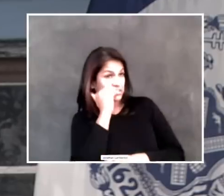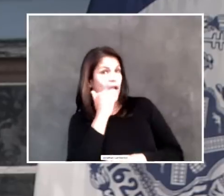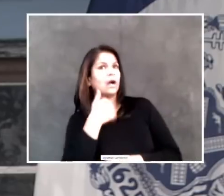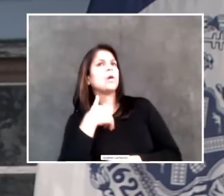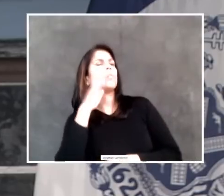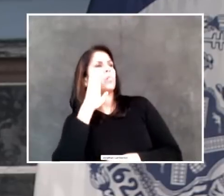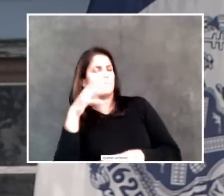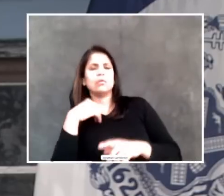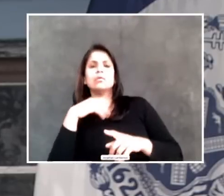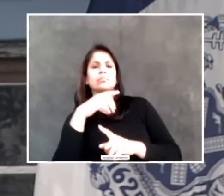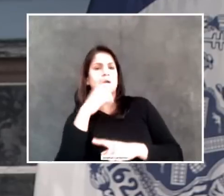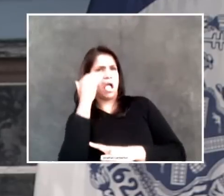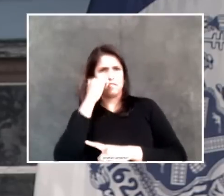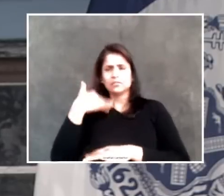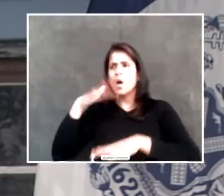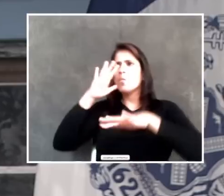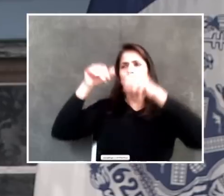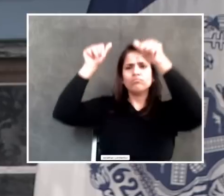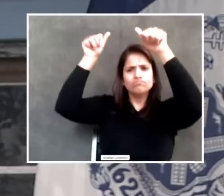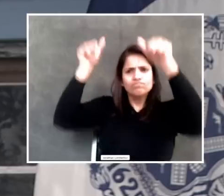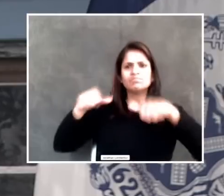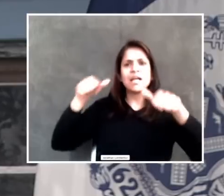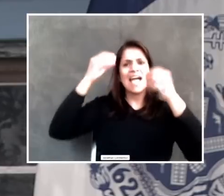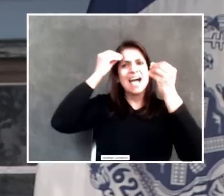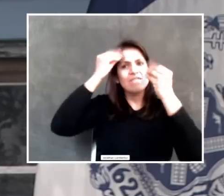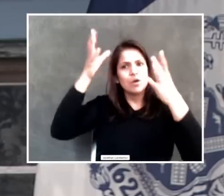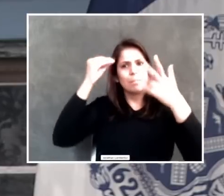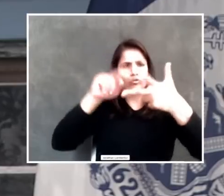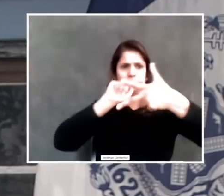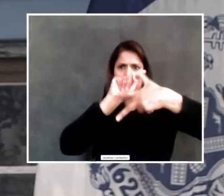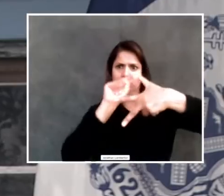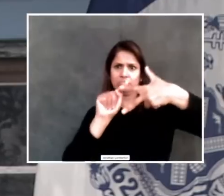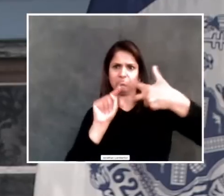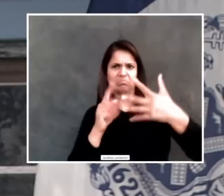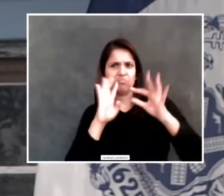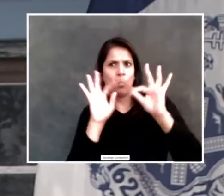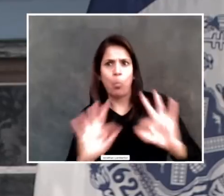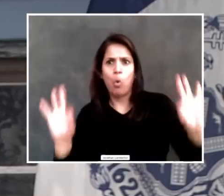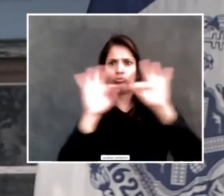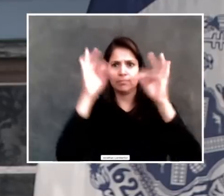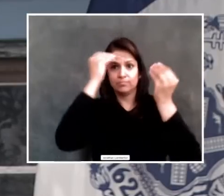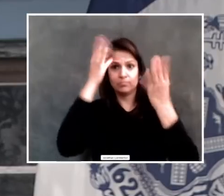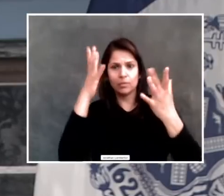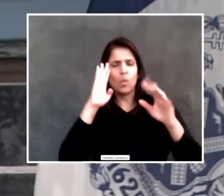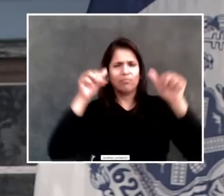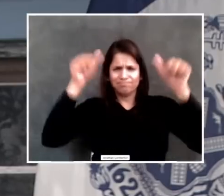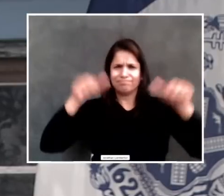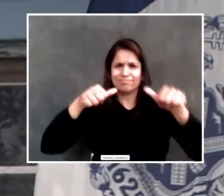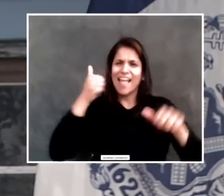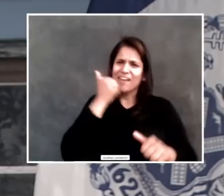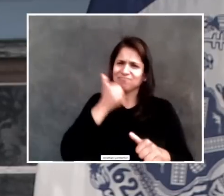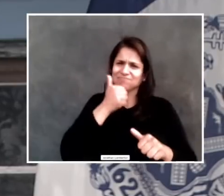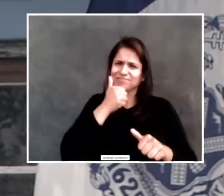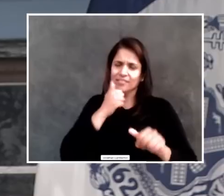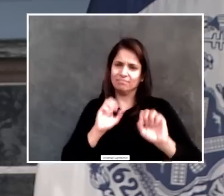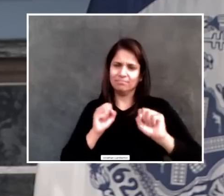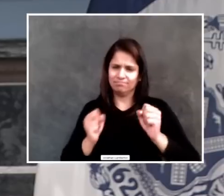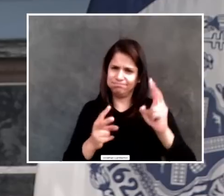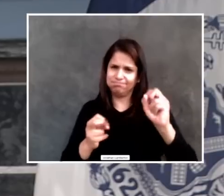And I want us to count it in the facts we're putting out, not